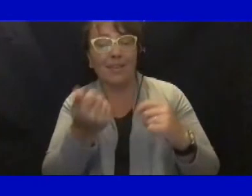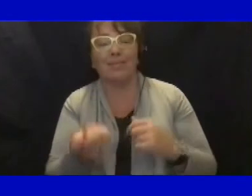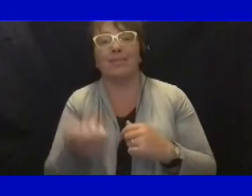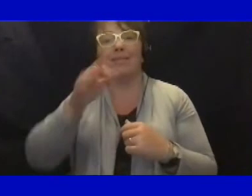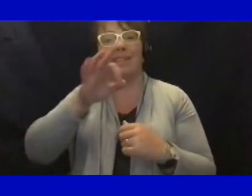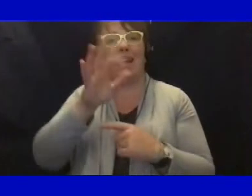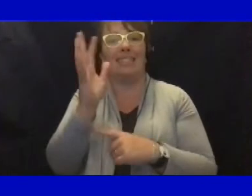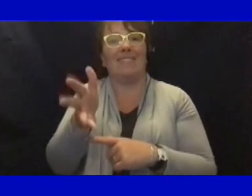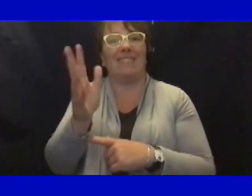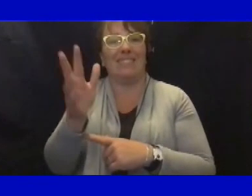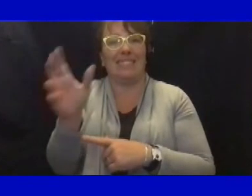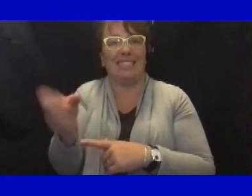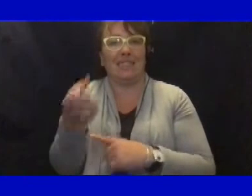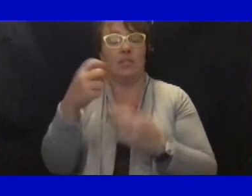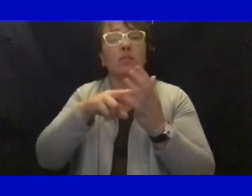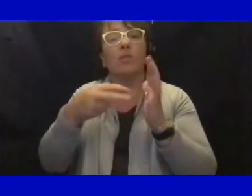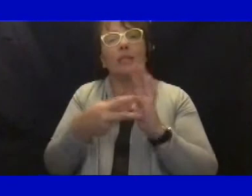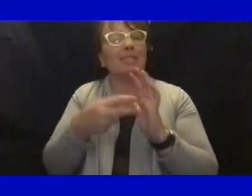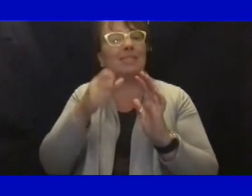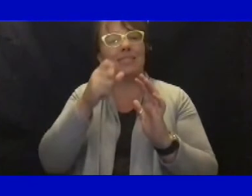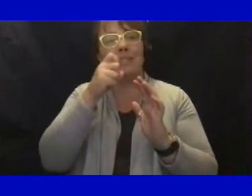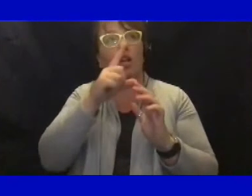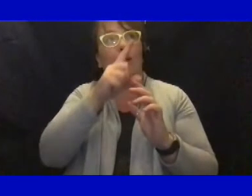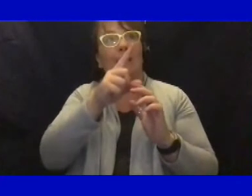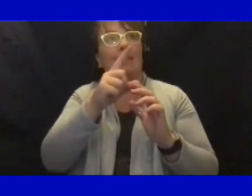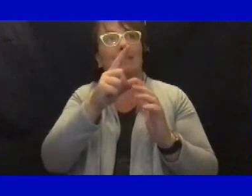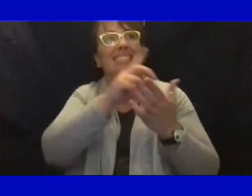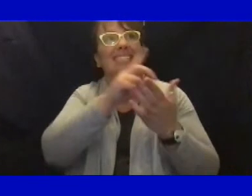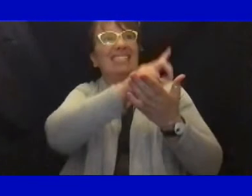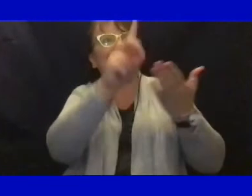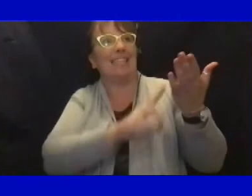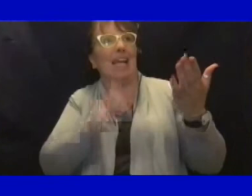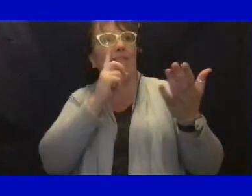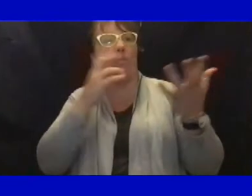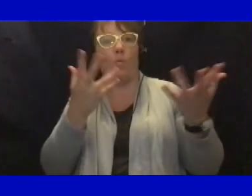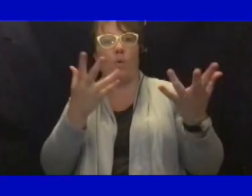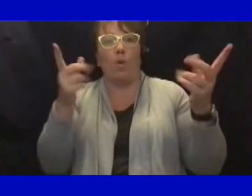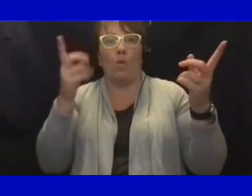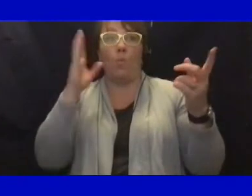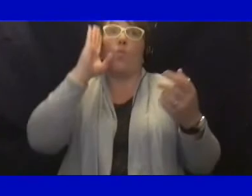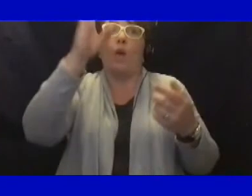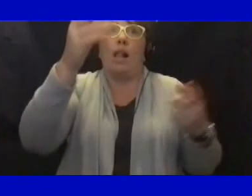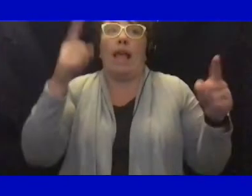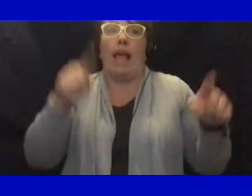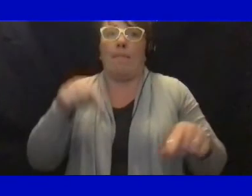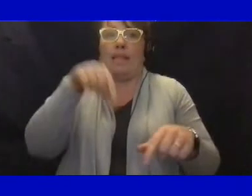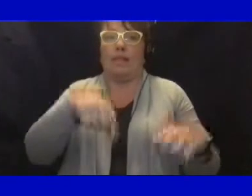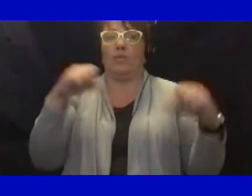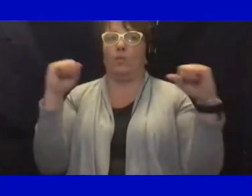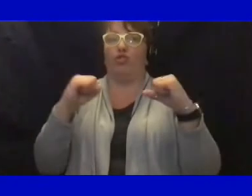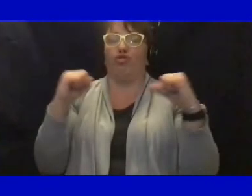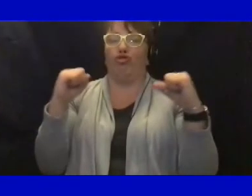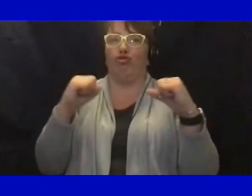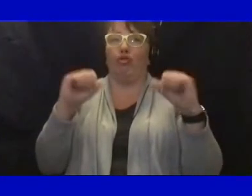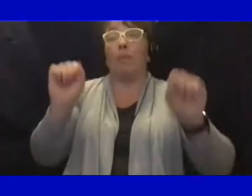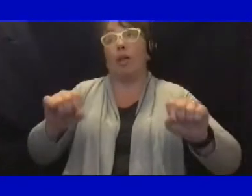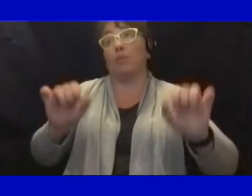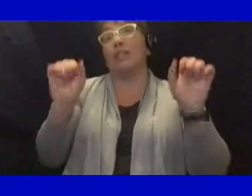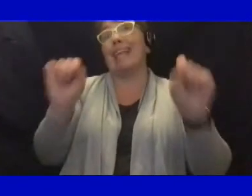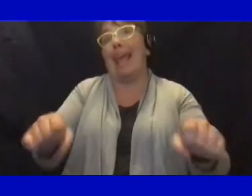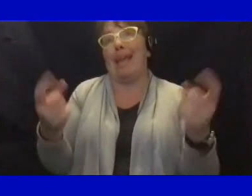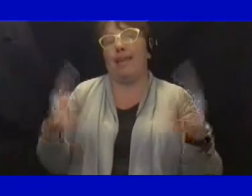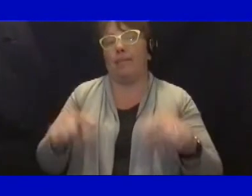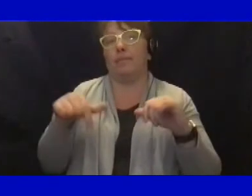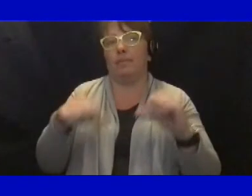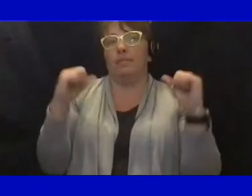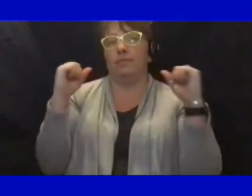to handle the type of flows that we could get if we have a significant storm this winter from these canyons. And so we